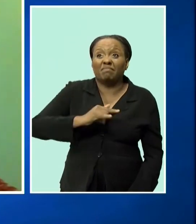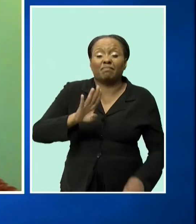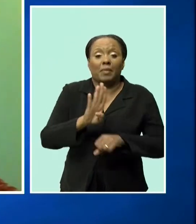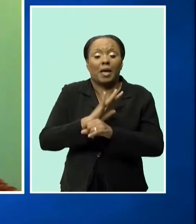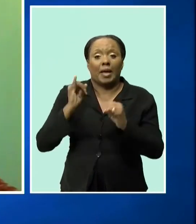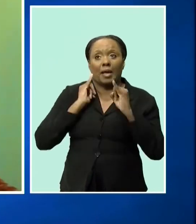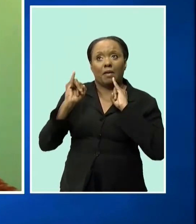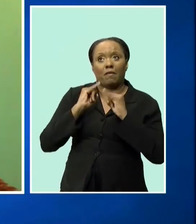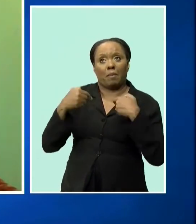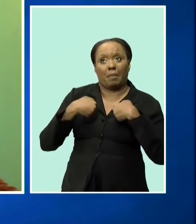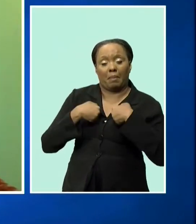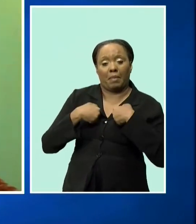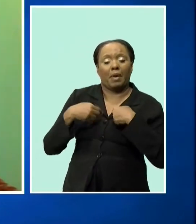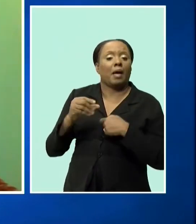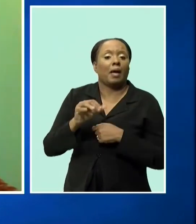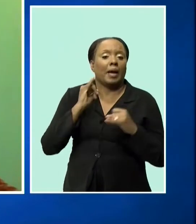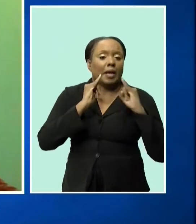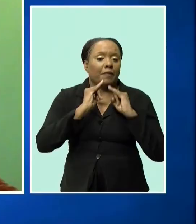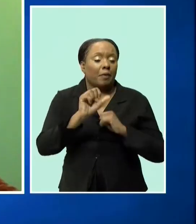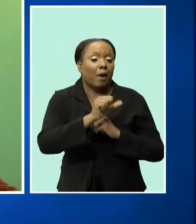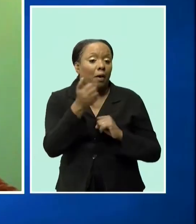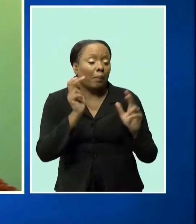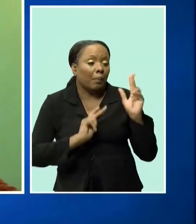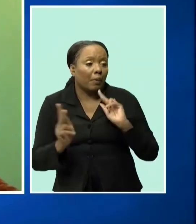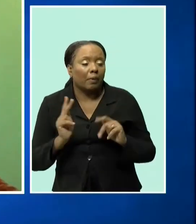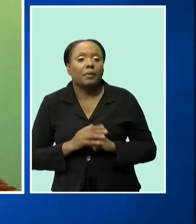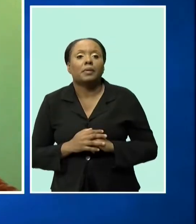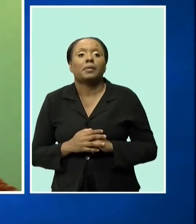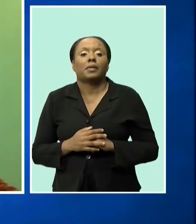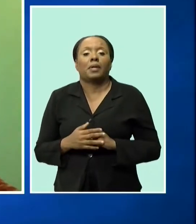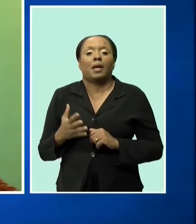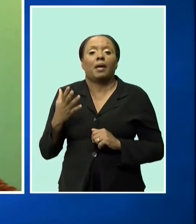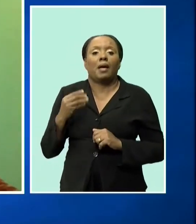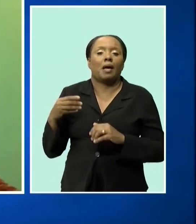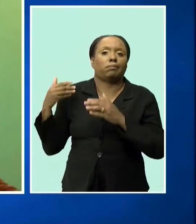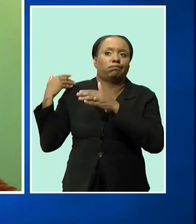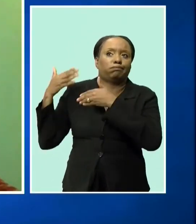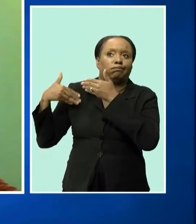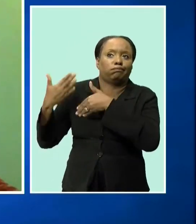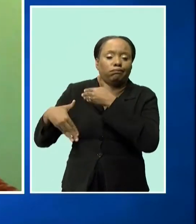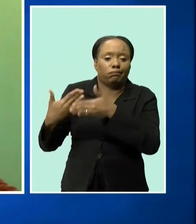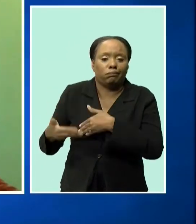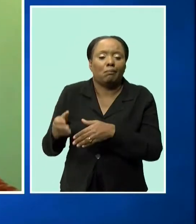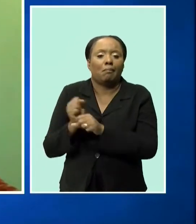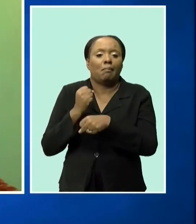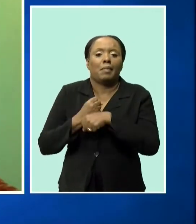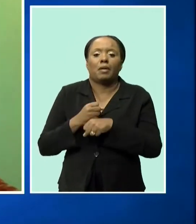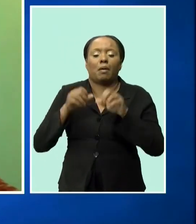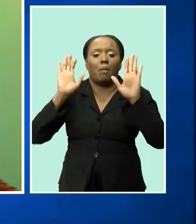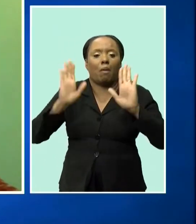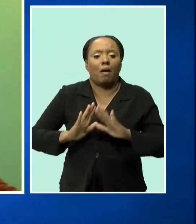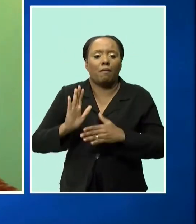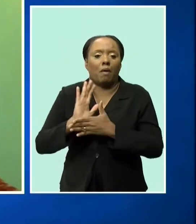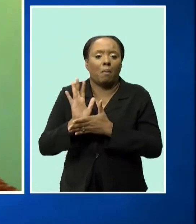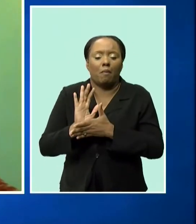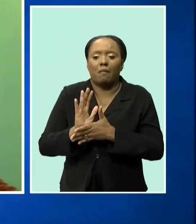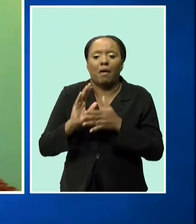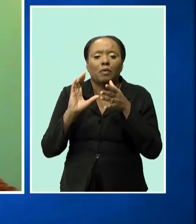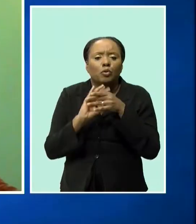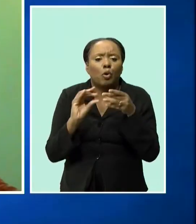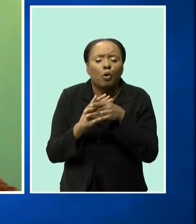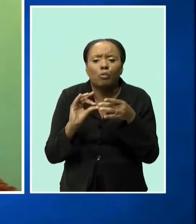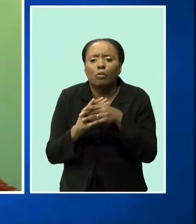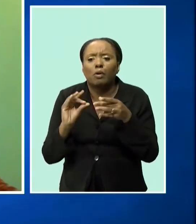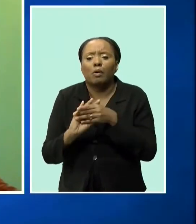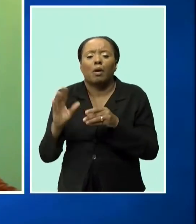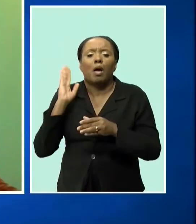like myself. And over the last few years, he has produced this brilliant documentary film, which will be premiered